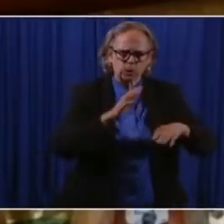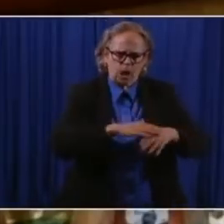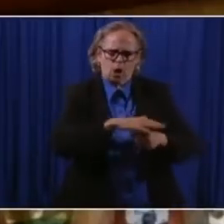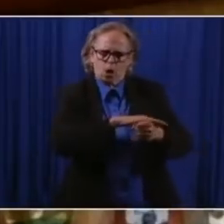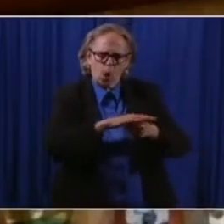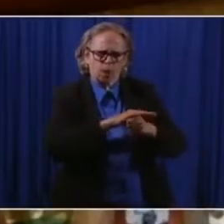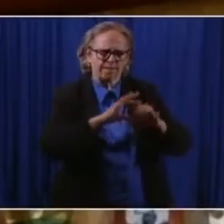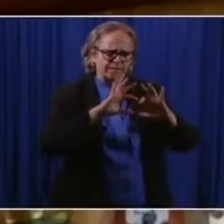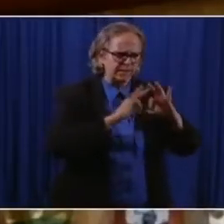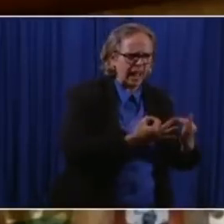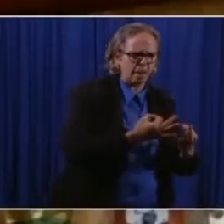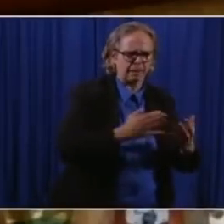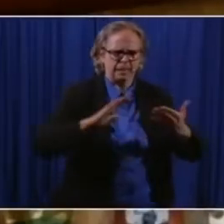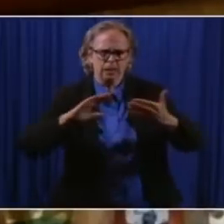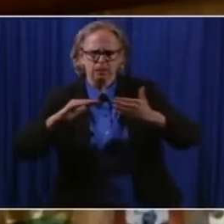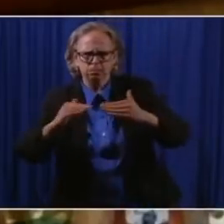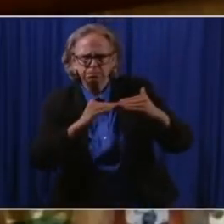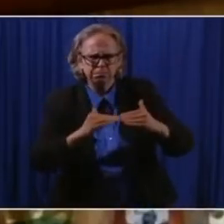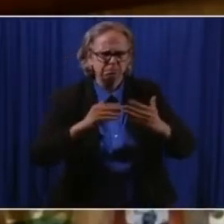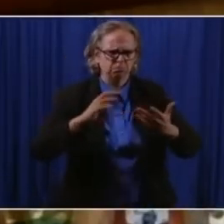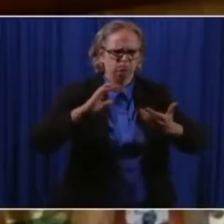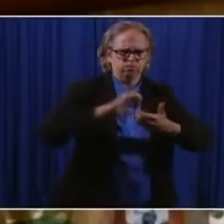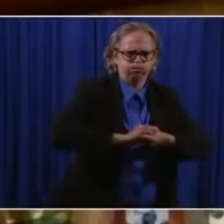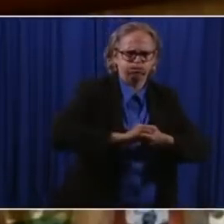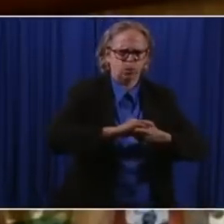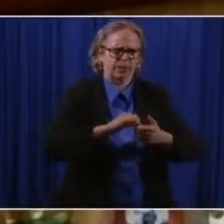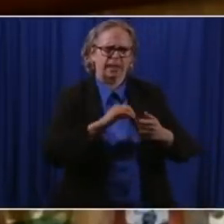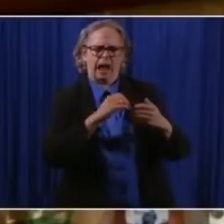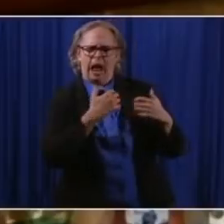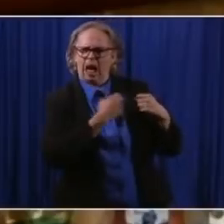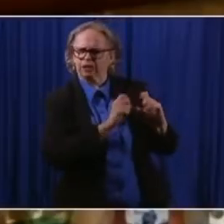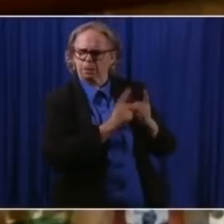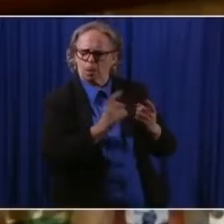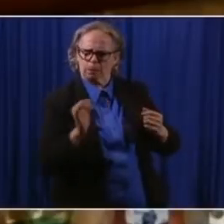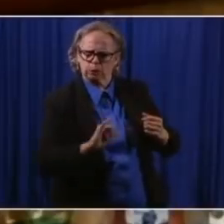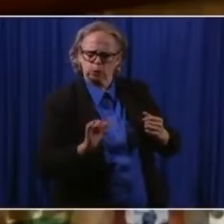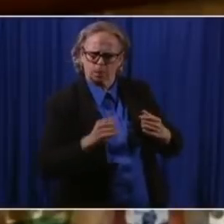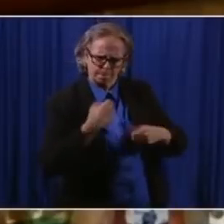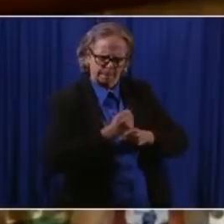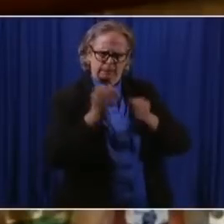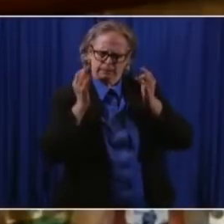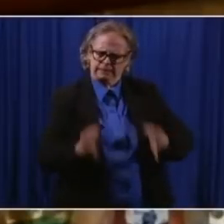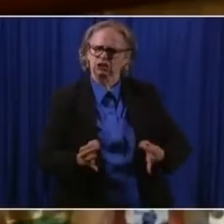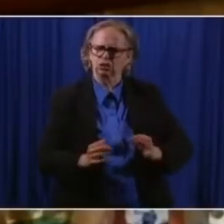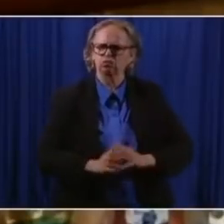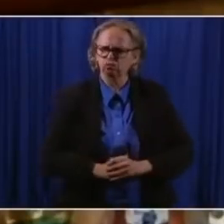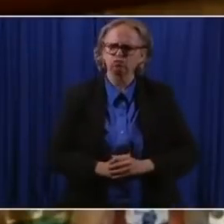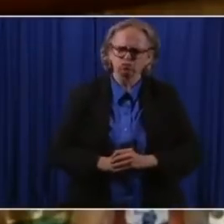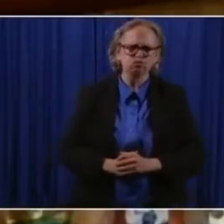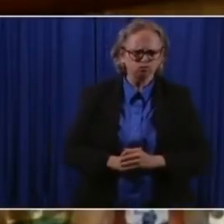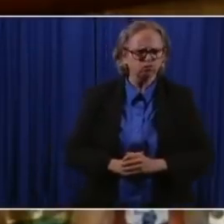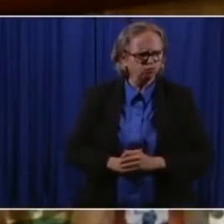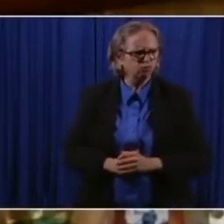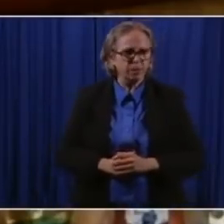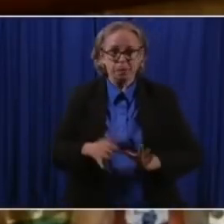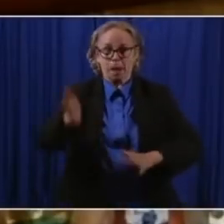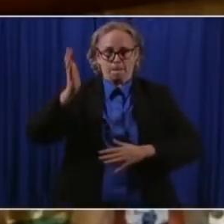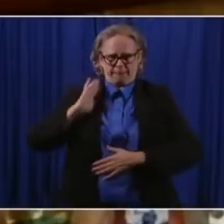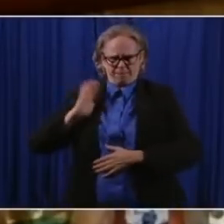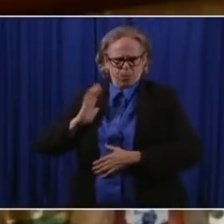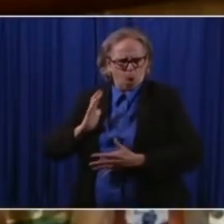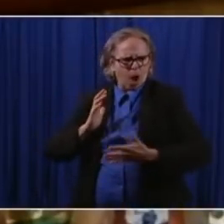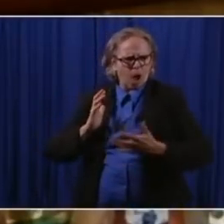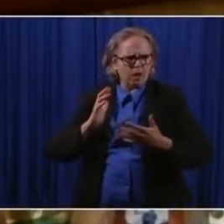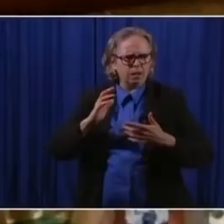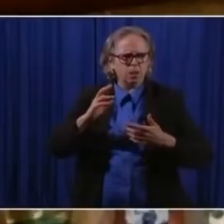health department as we've made our determination. So early on, we partnered closely with the Washington County